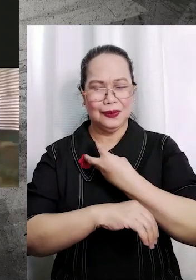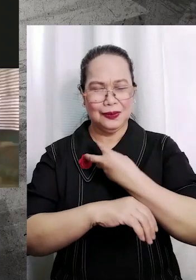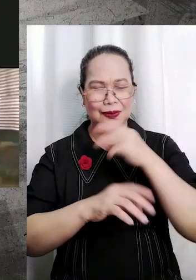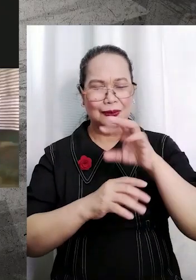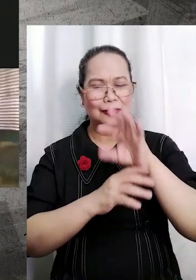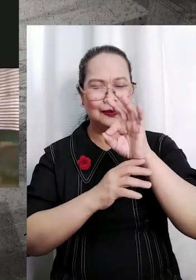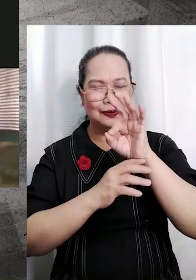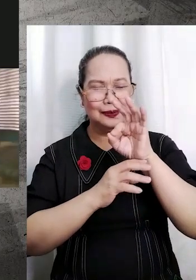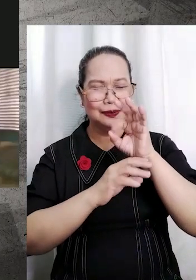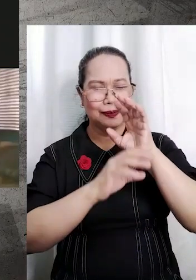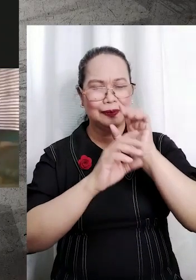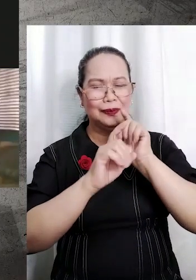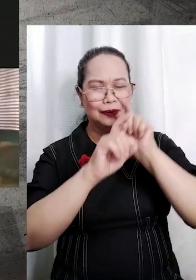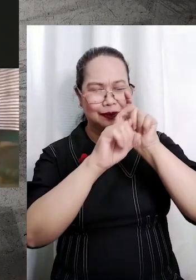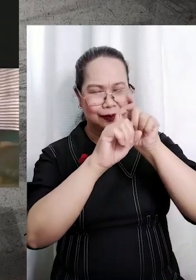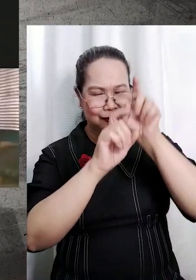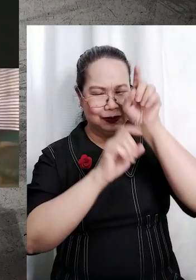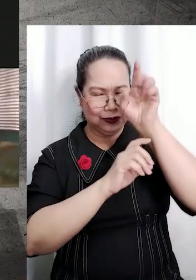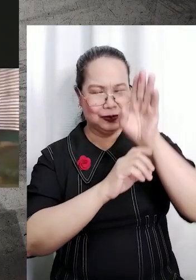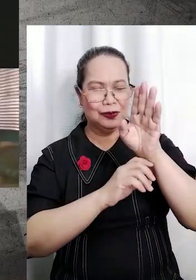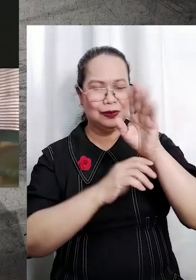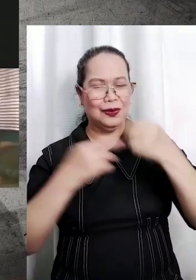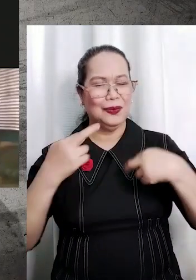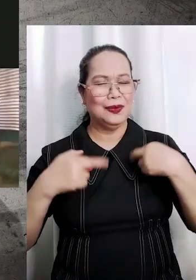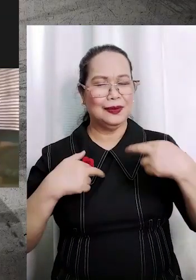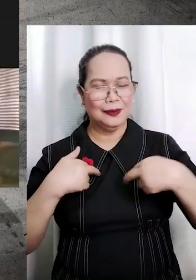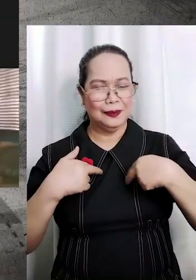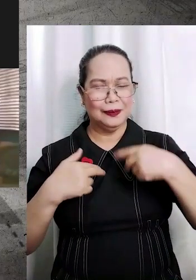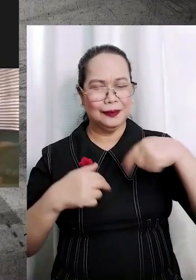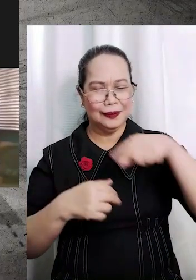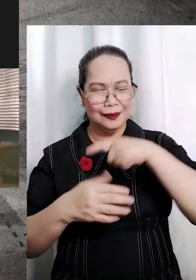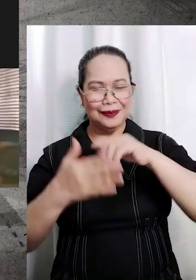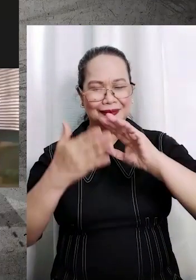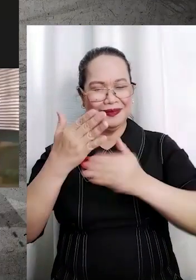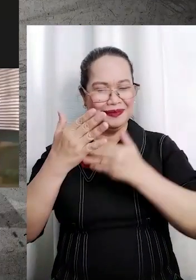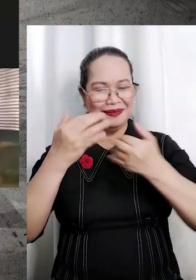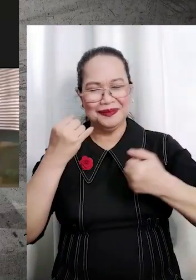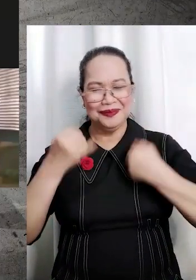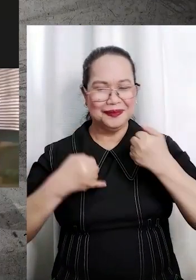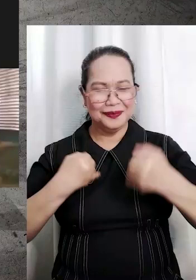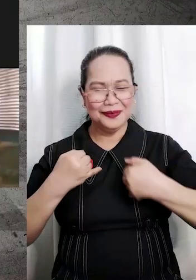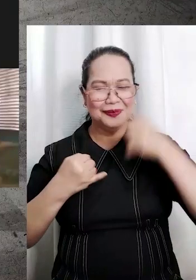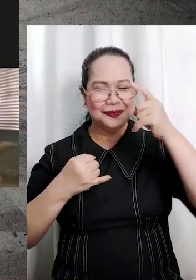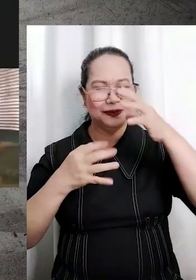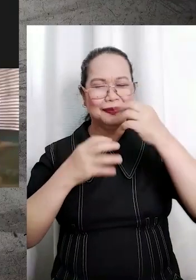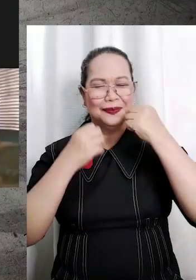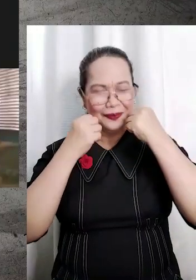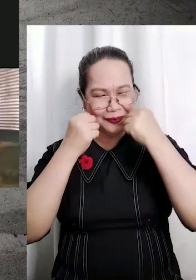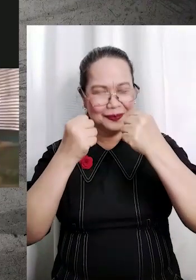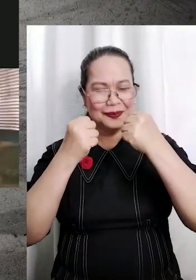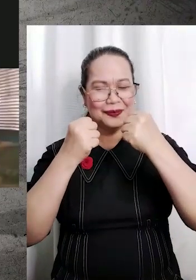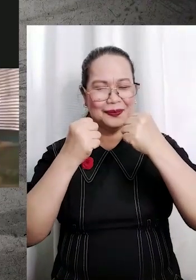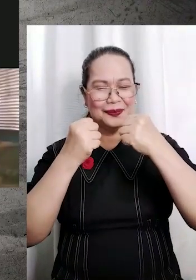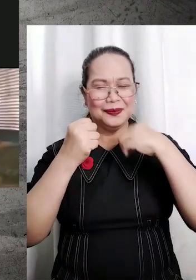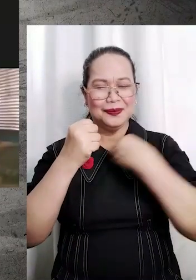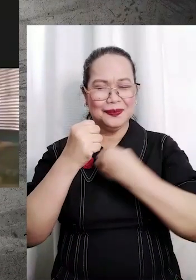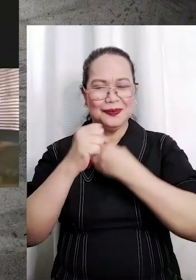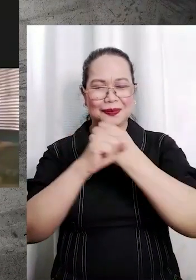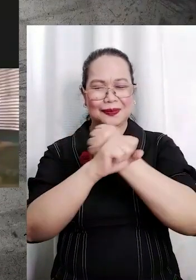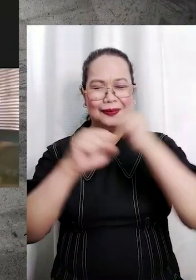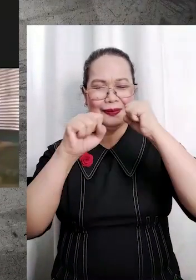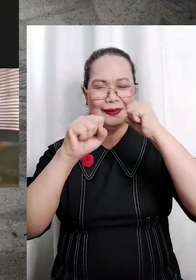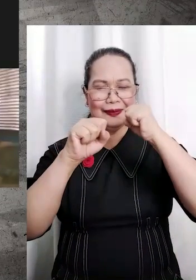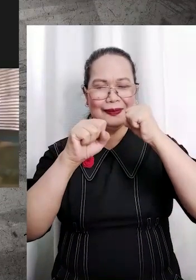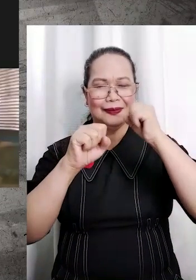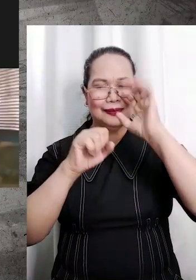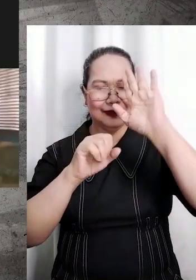we choose to take refuge in you and we rejoice. We will sing for joy because you are our strength, you